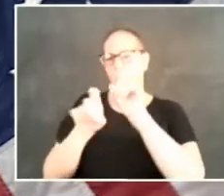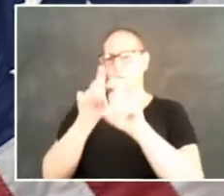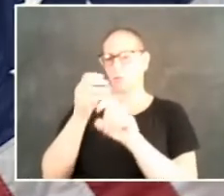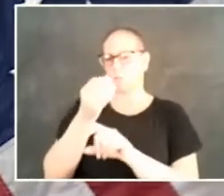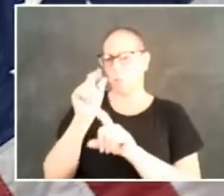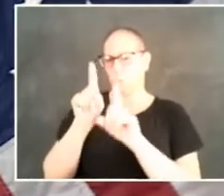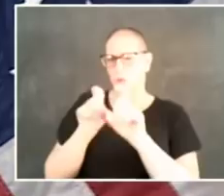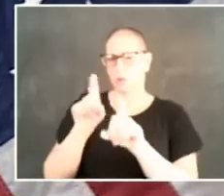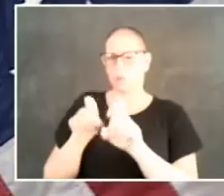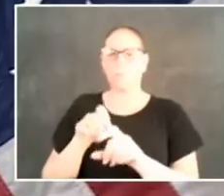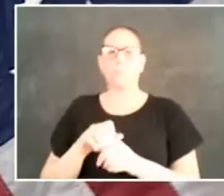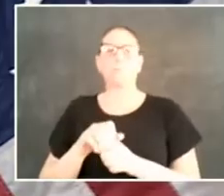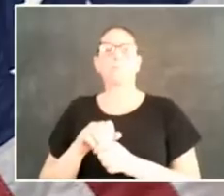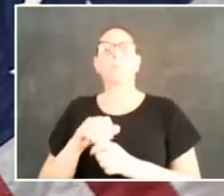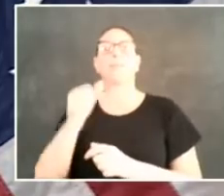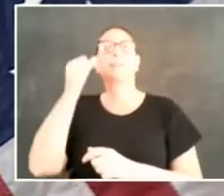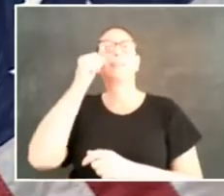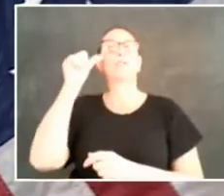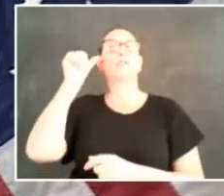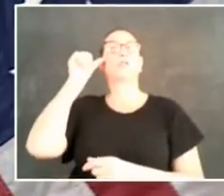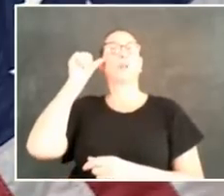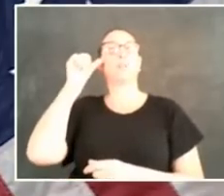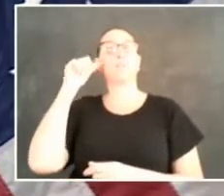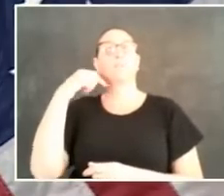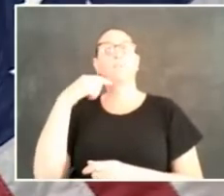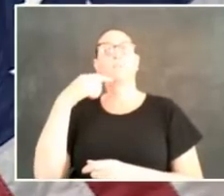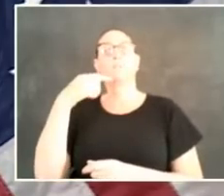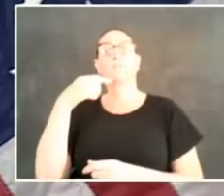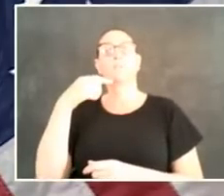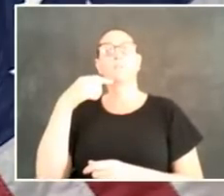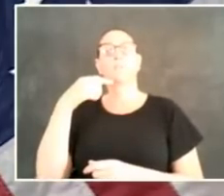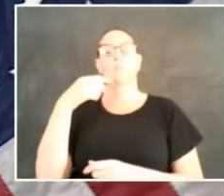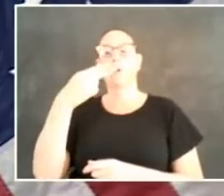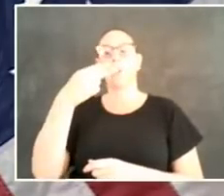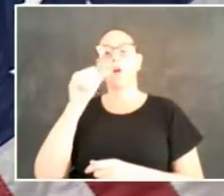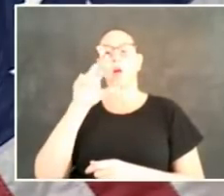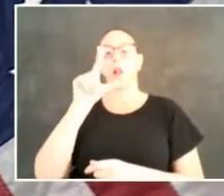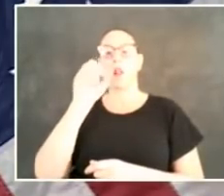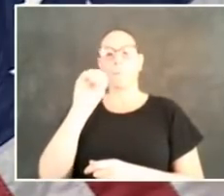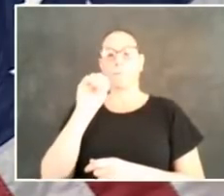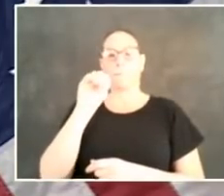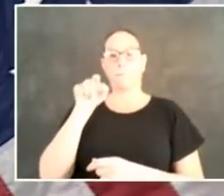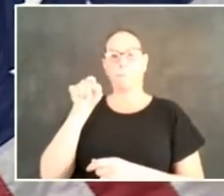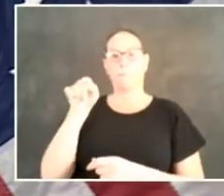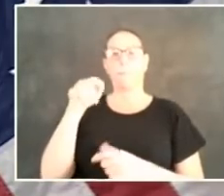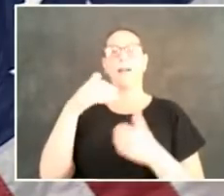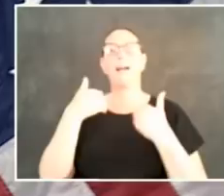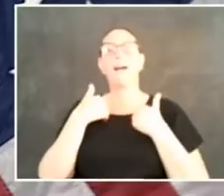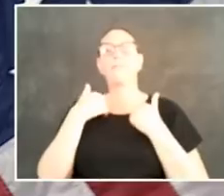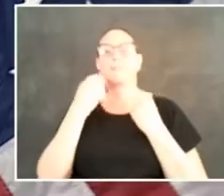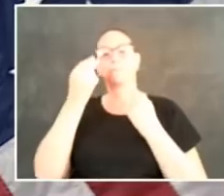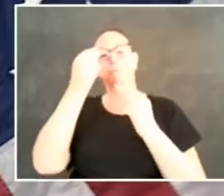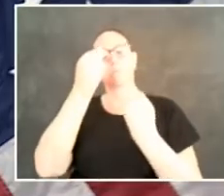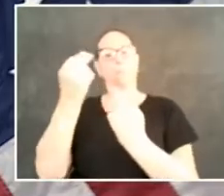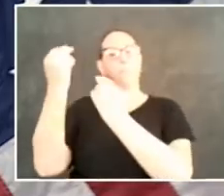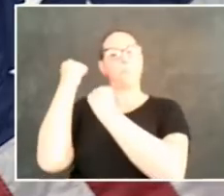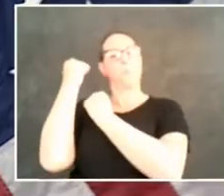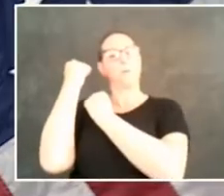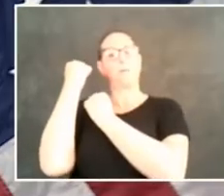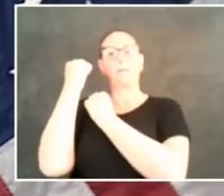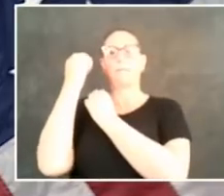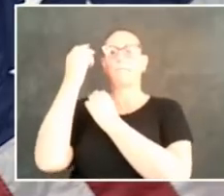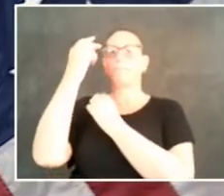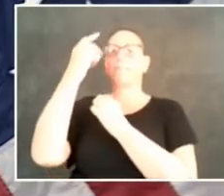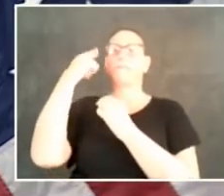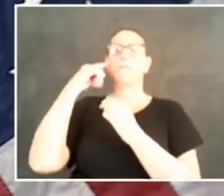yesterday in Harlem, there was a memorial for a young man who was killed about a week ago, and there was a really large